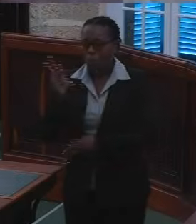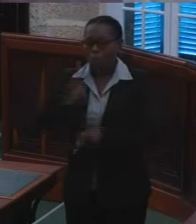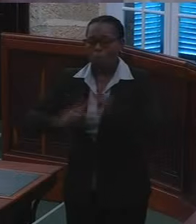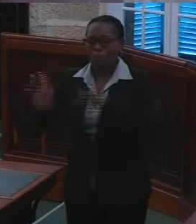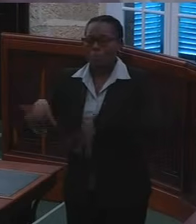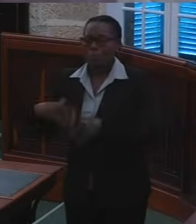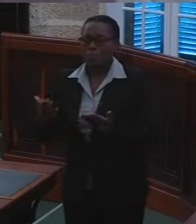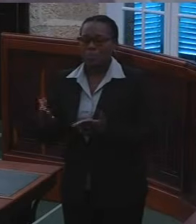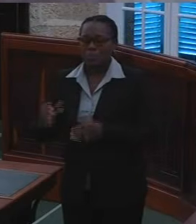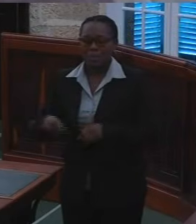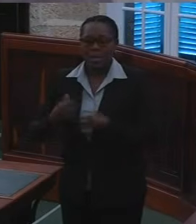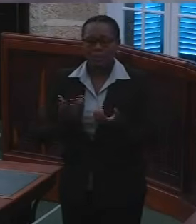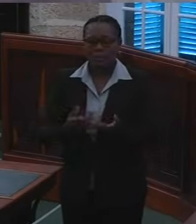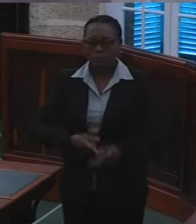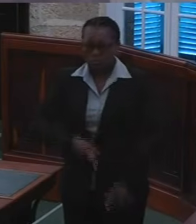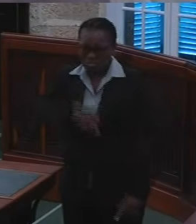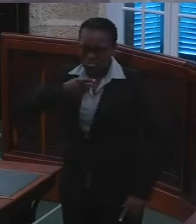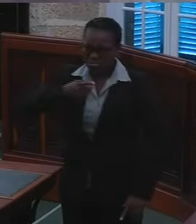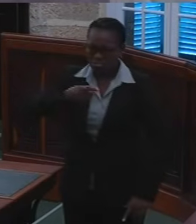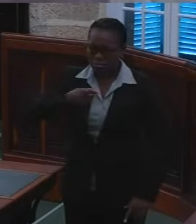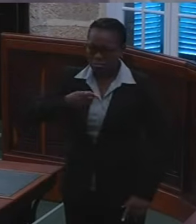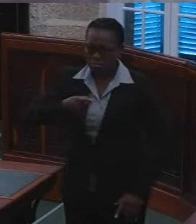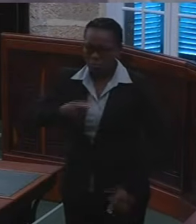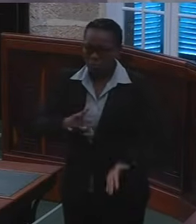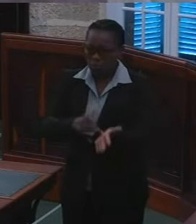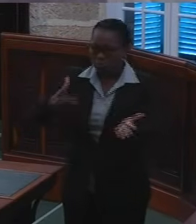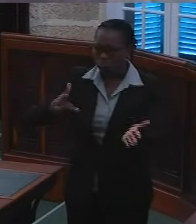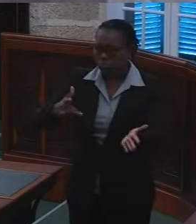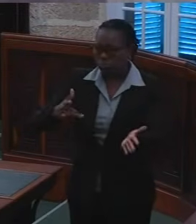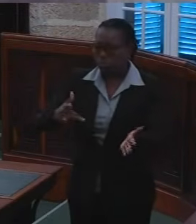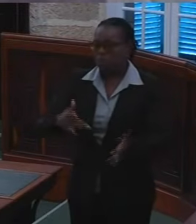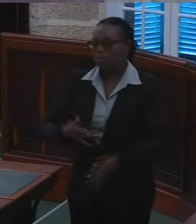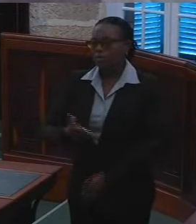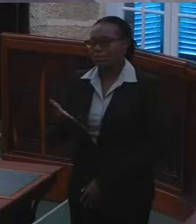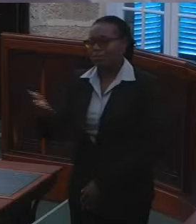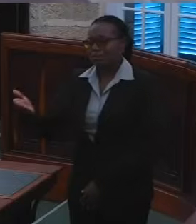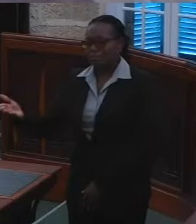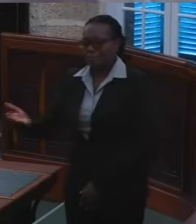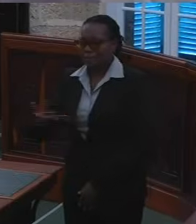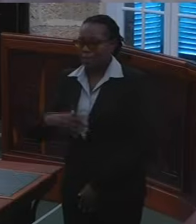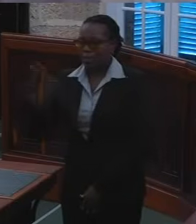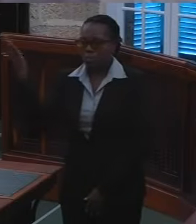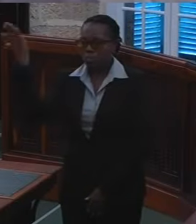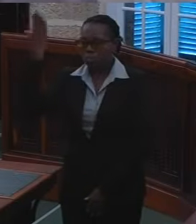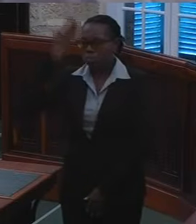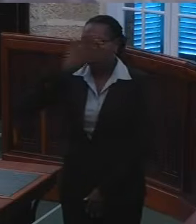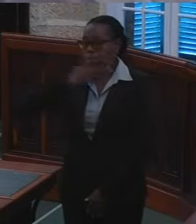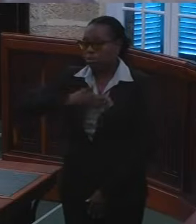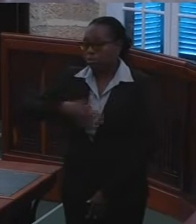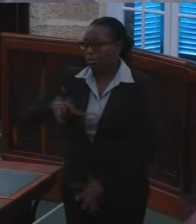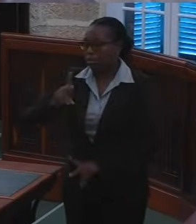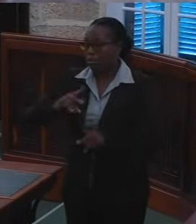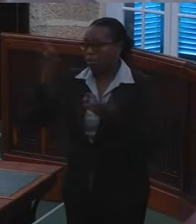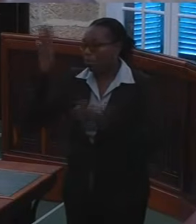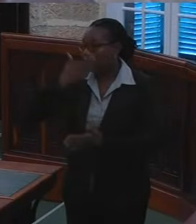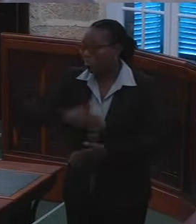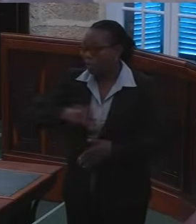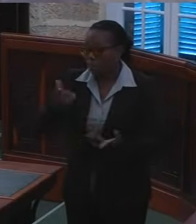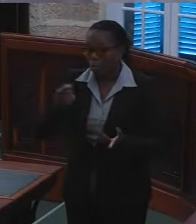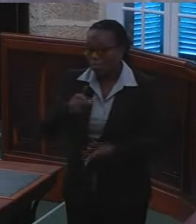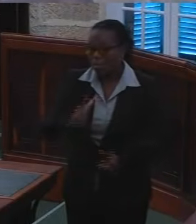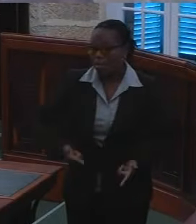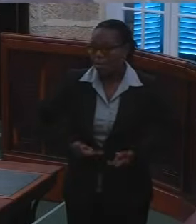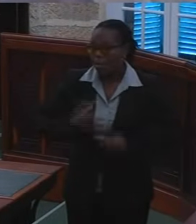abused or threatened in safe places without the full knowledge of the public where those persons' lives could be endangered. And it's simple as